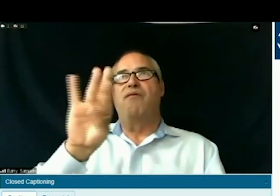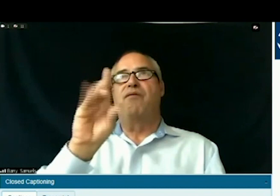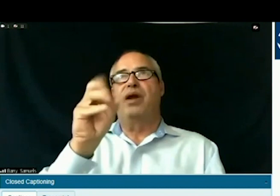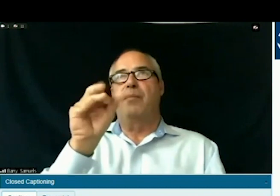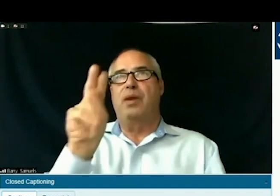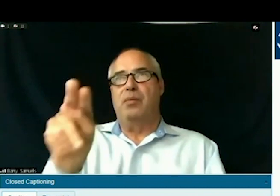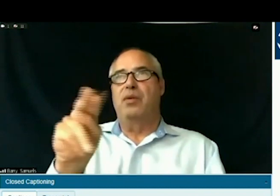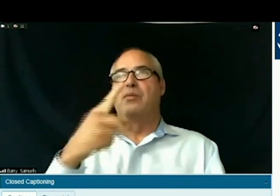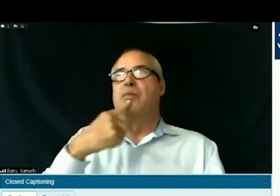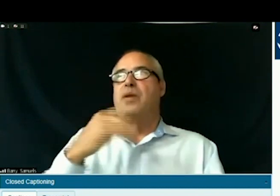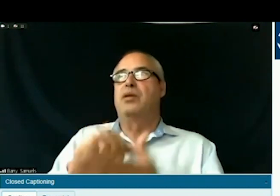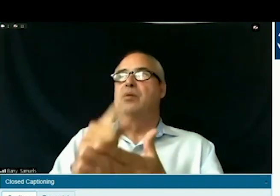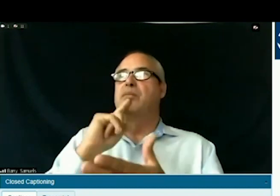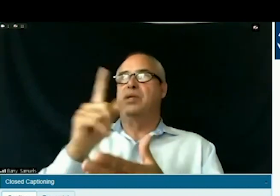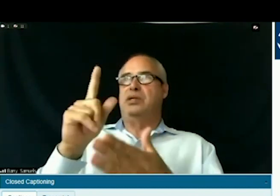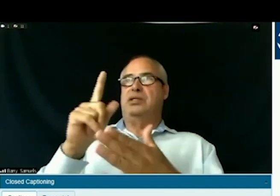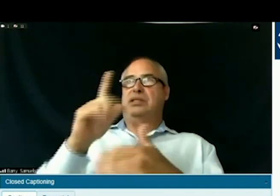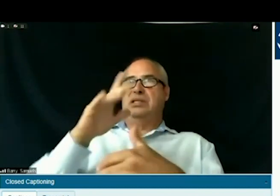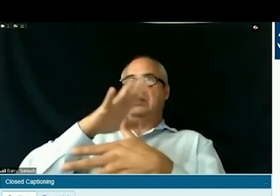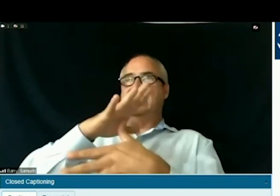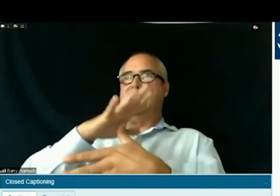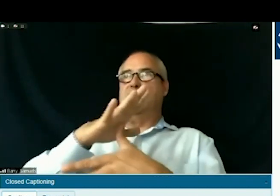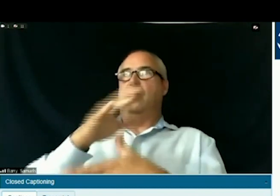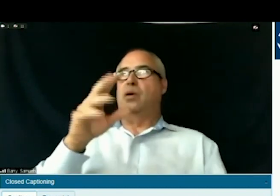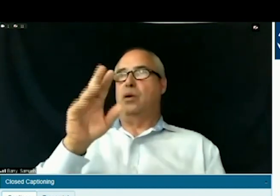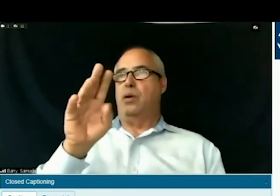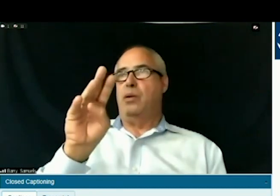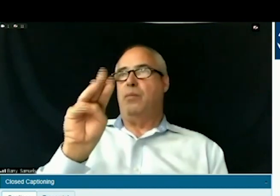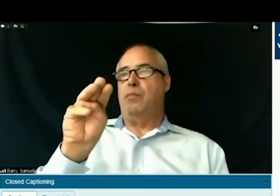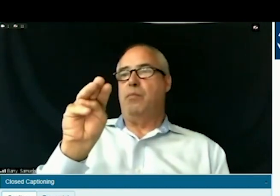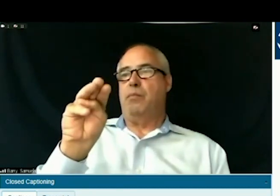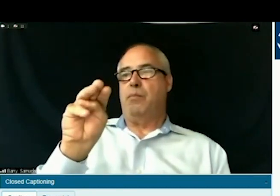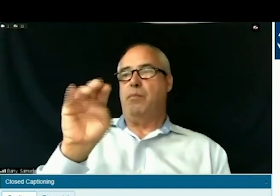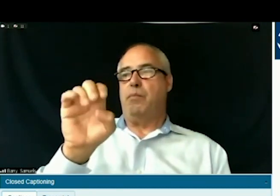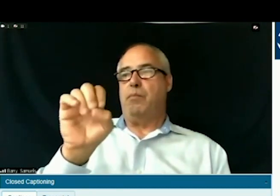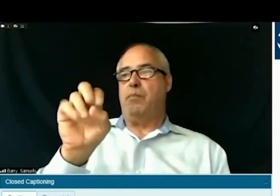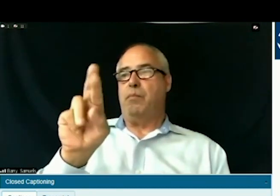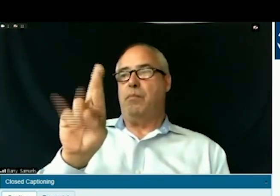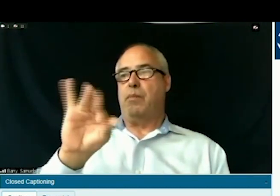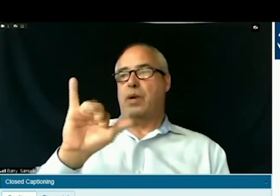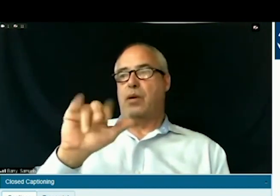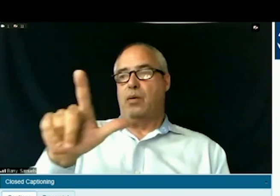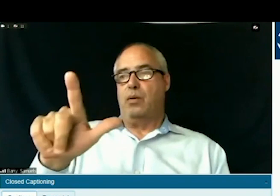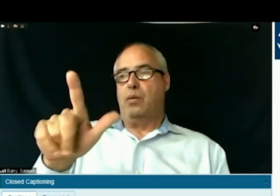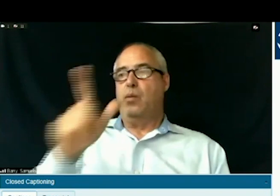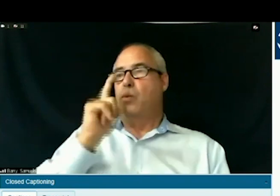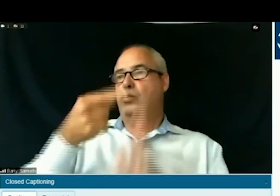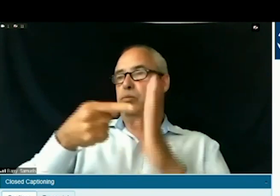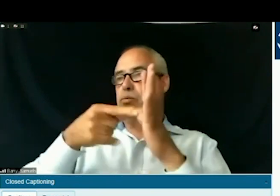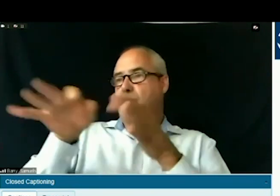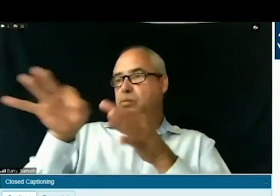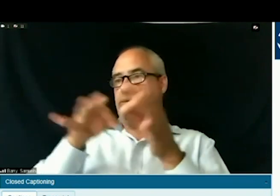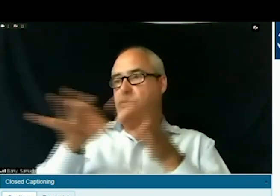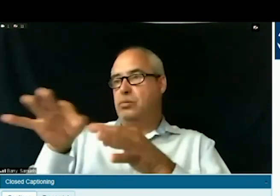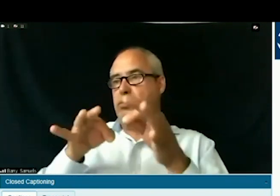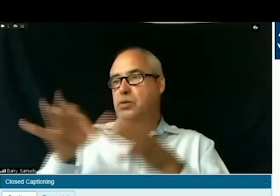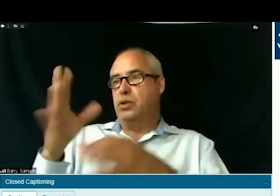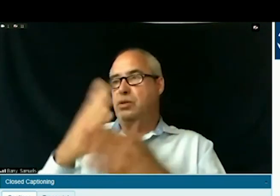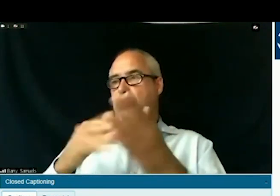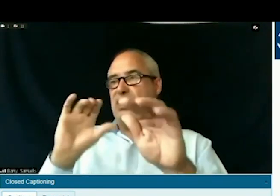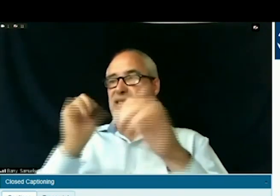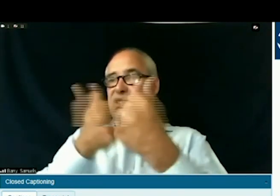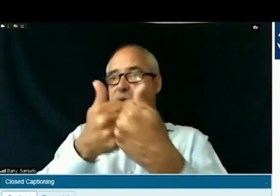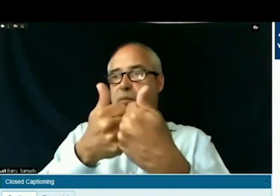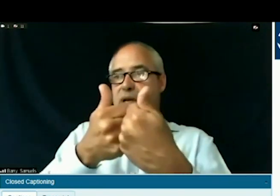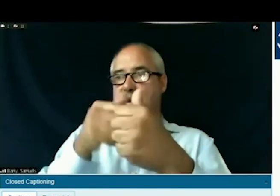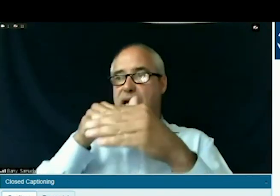Policy Engagement. Merrill will outline some of the challenges that they have seen, including the digital divide and access to telehealth,